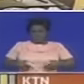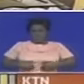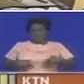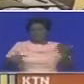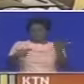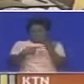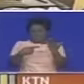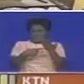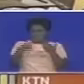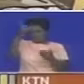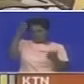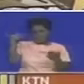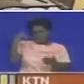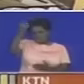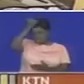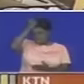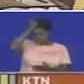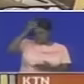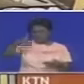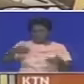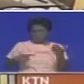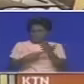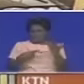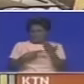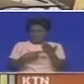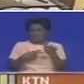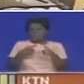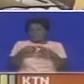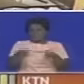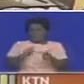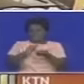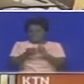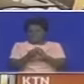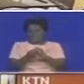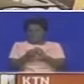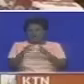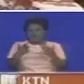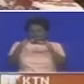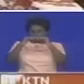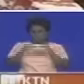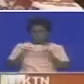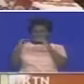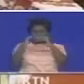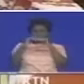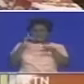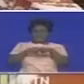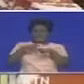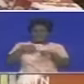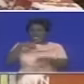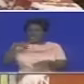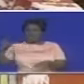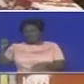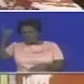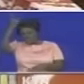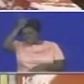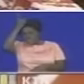them village polytechnics, our students feel like they are on a lower level. When I go to my rural